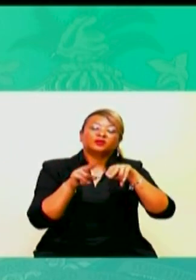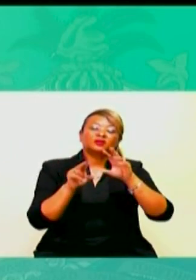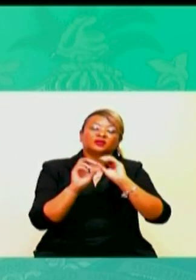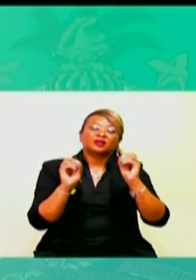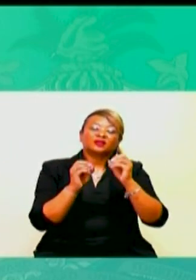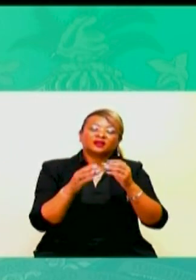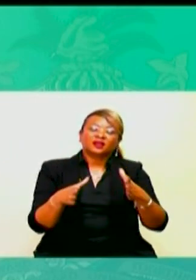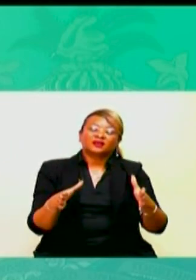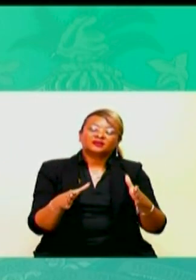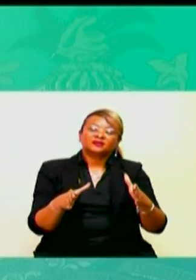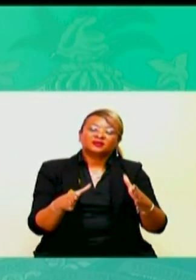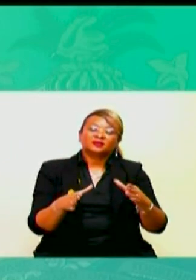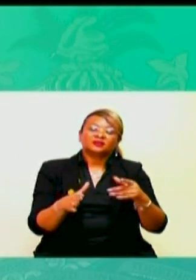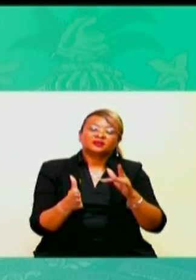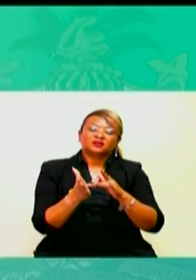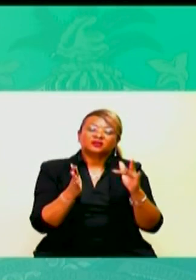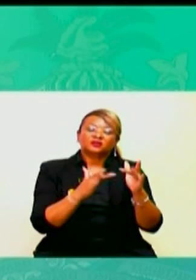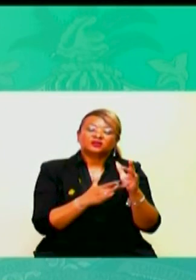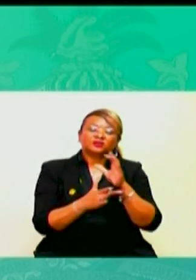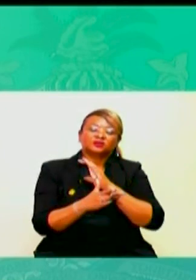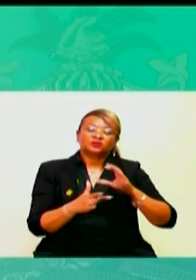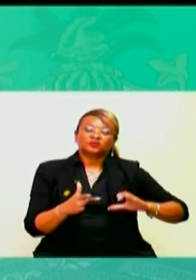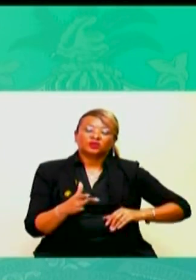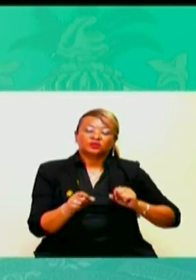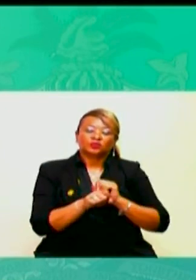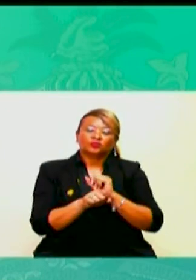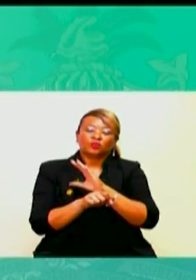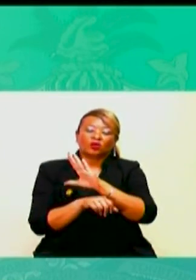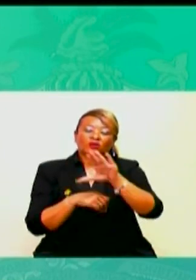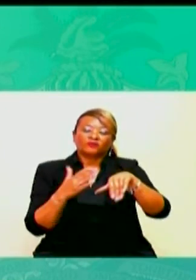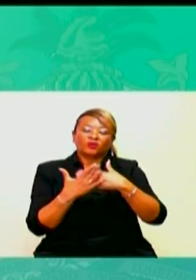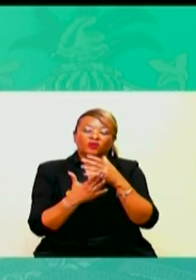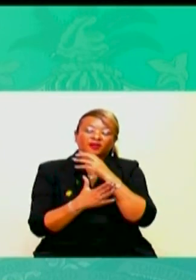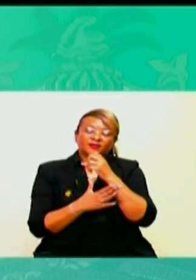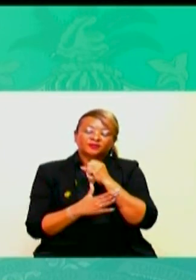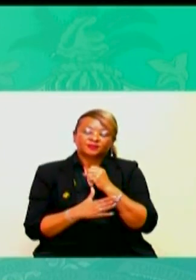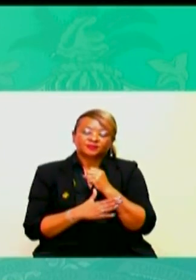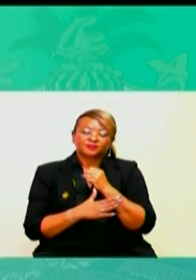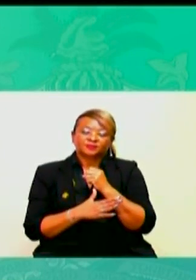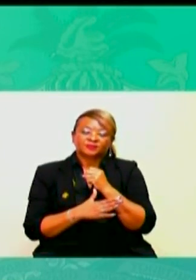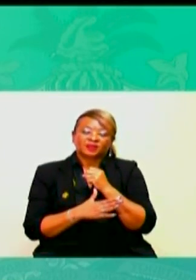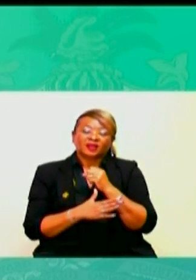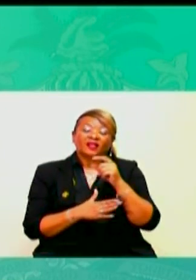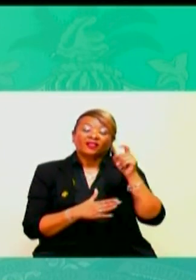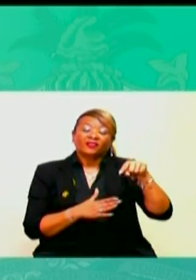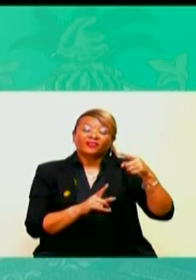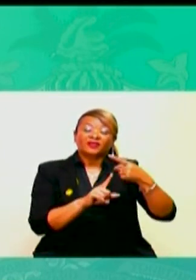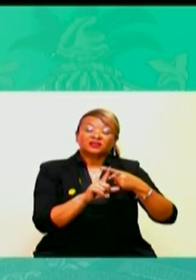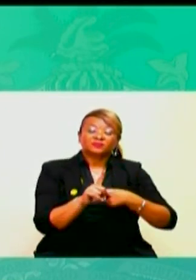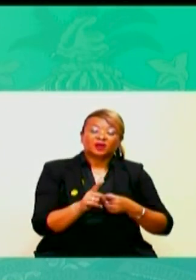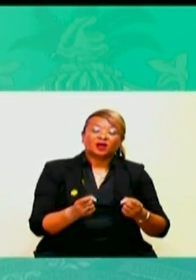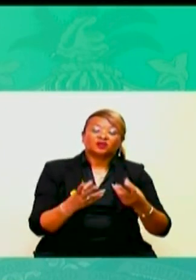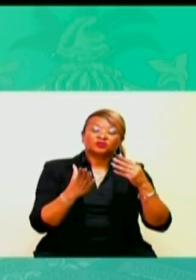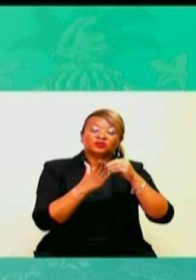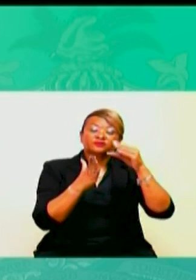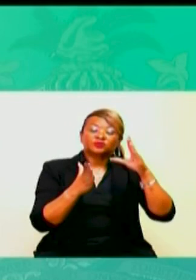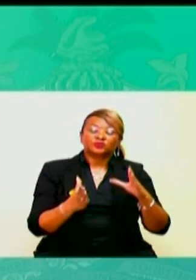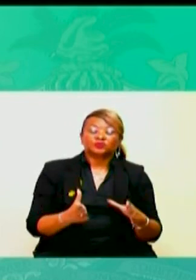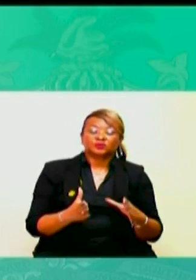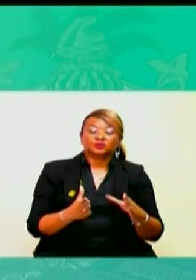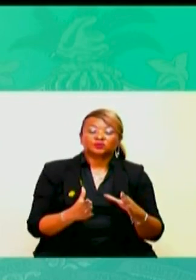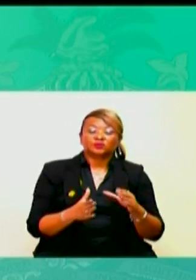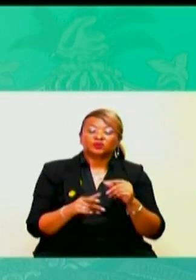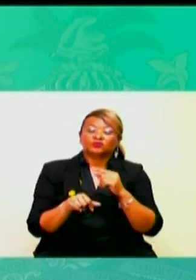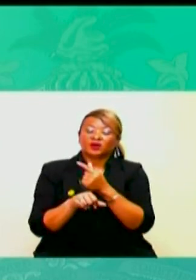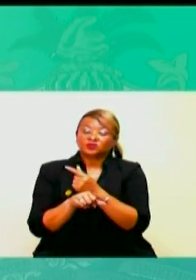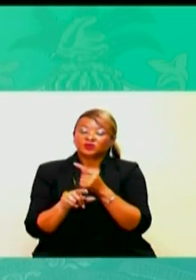less than Jesus Christ, the rock of all ages. This month, hundreds of students will